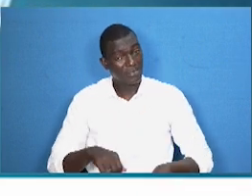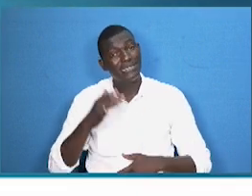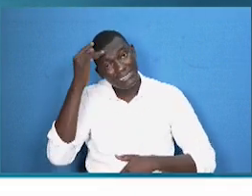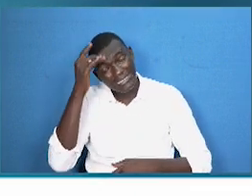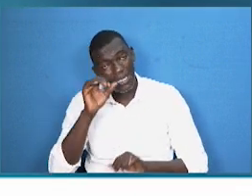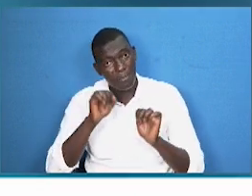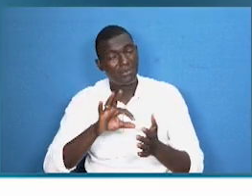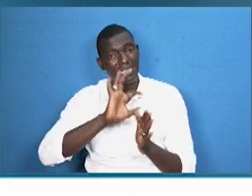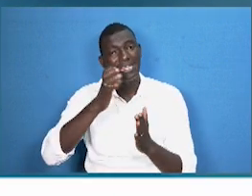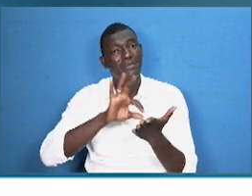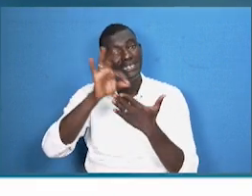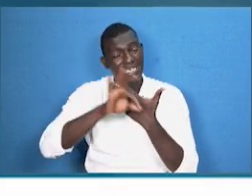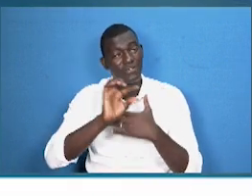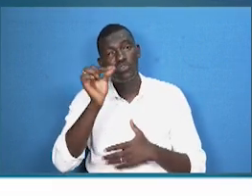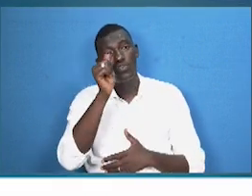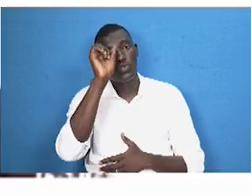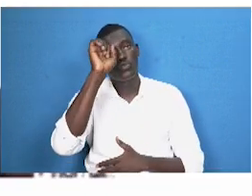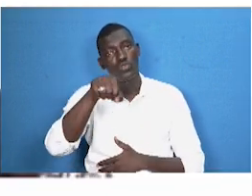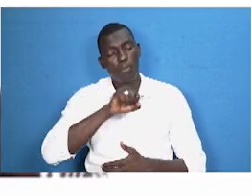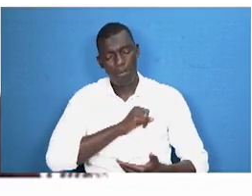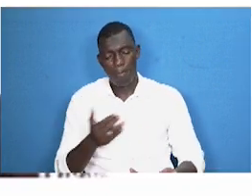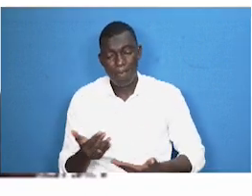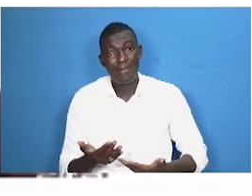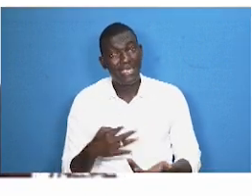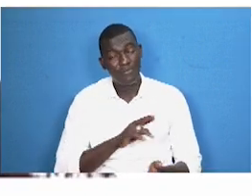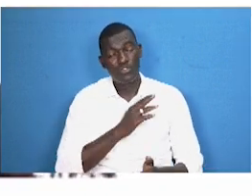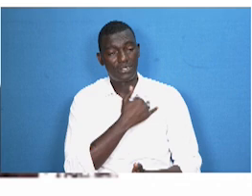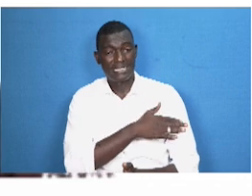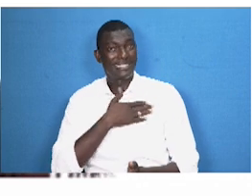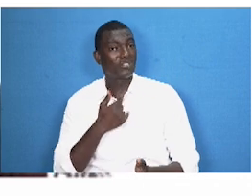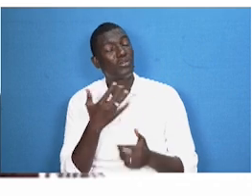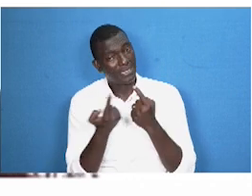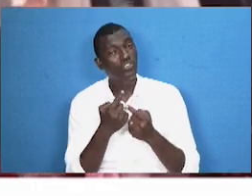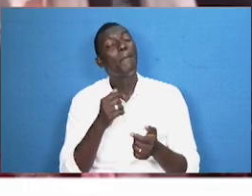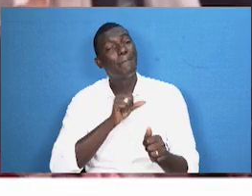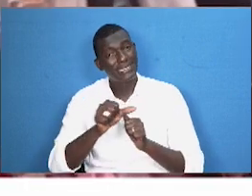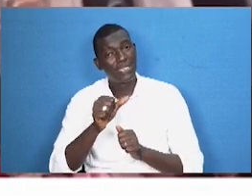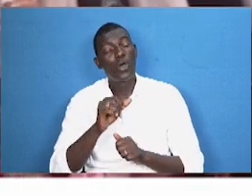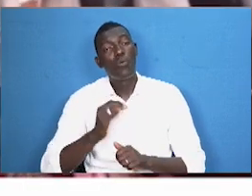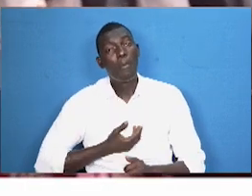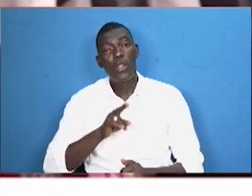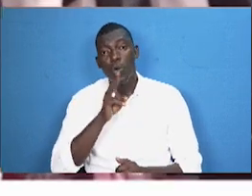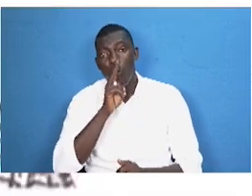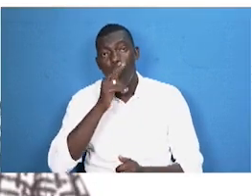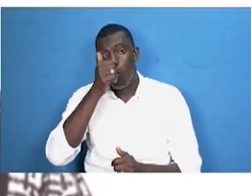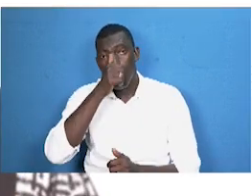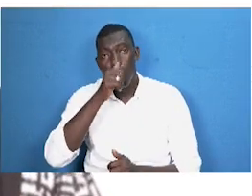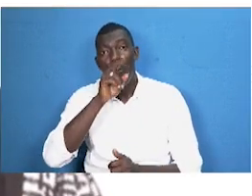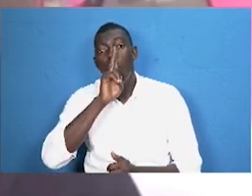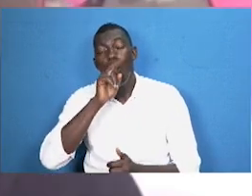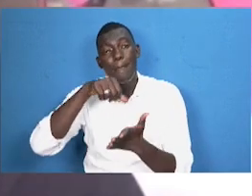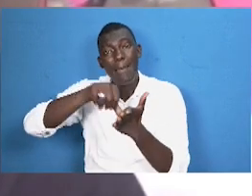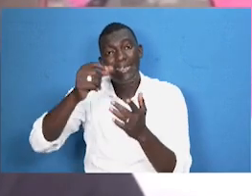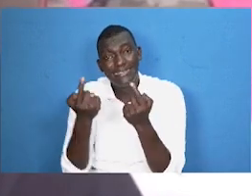transferred to your newborn, that if it is not treated. So these are some of the complications that happen. If not treated, it can ascend to other